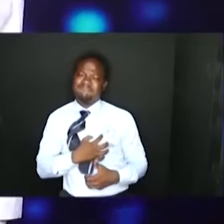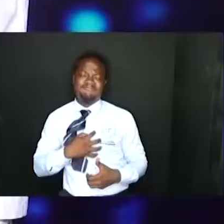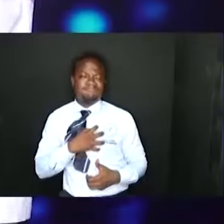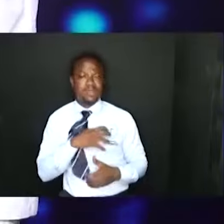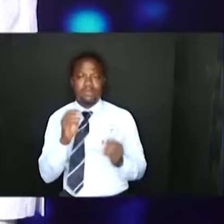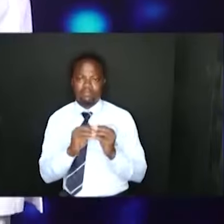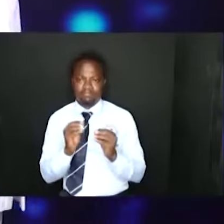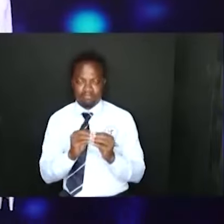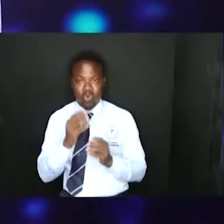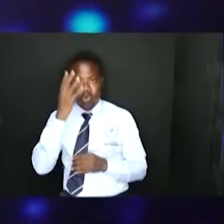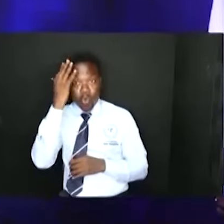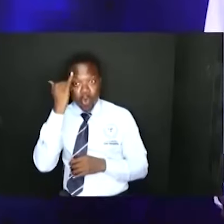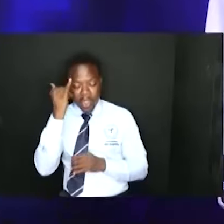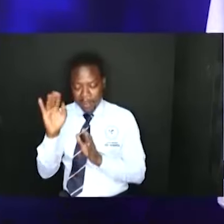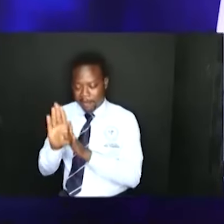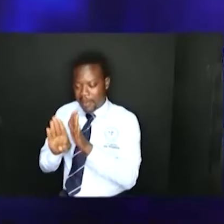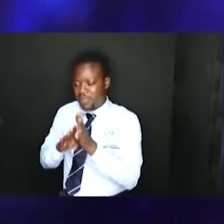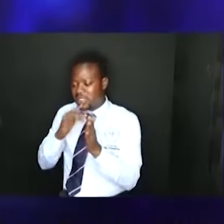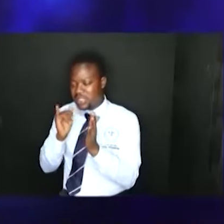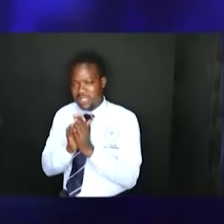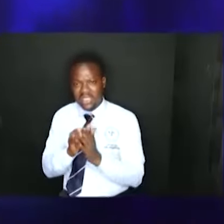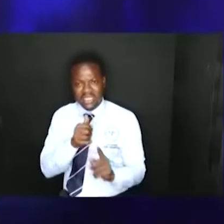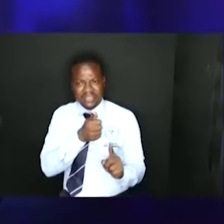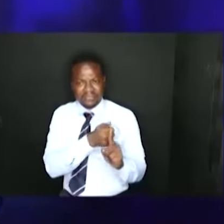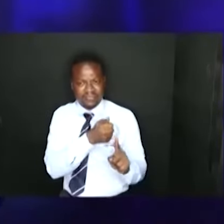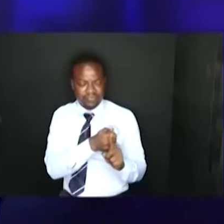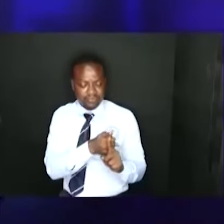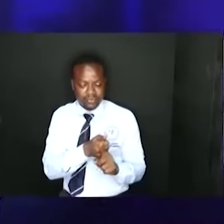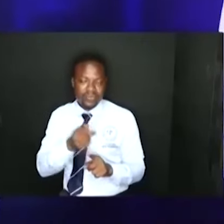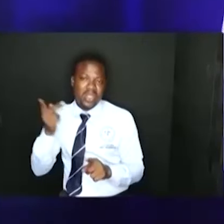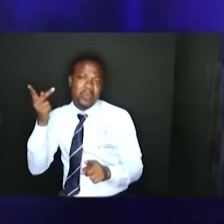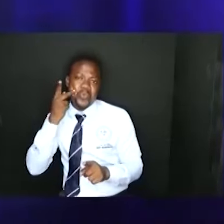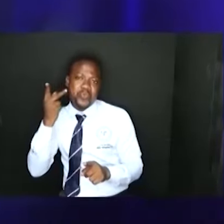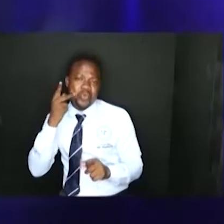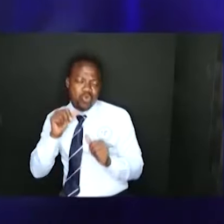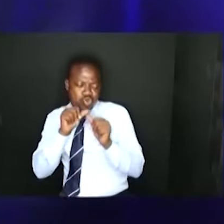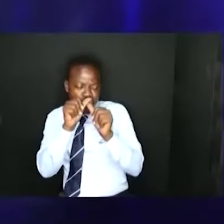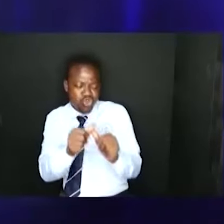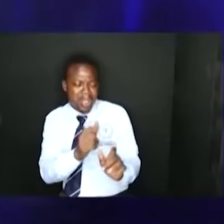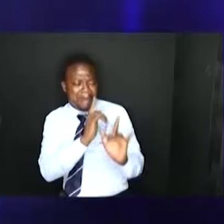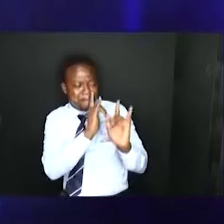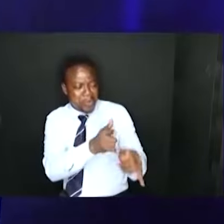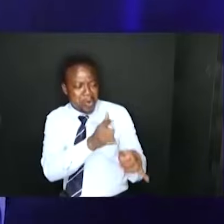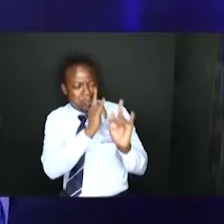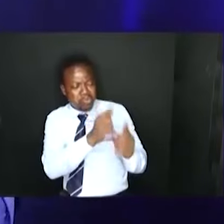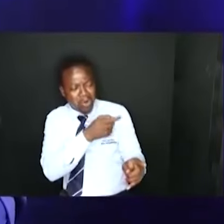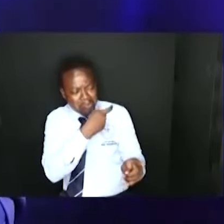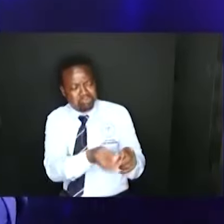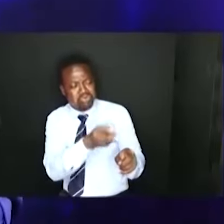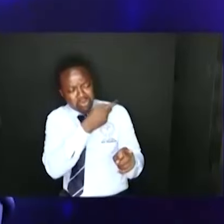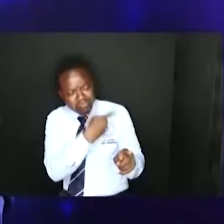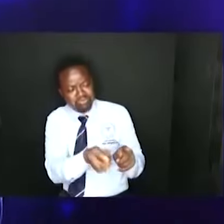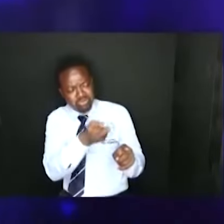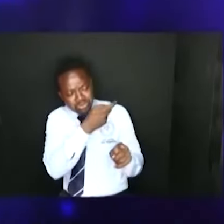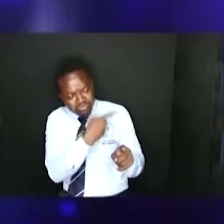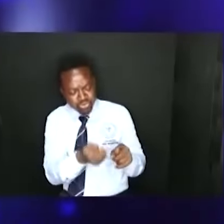Because the Bible says that her rival kept provoking her in order to